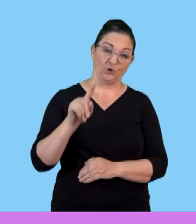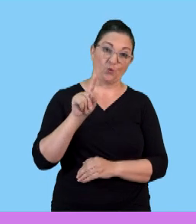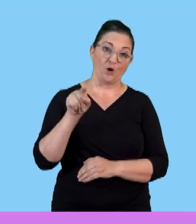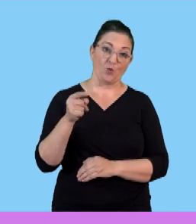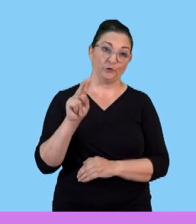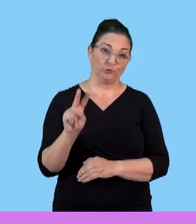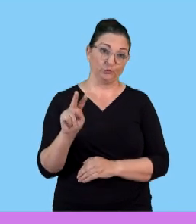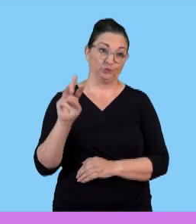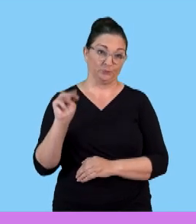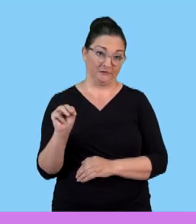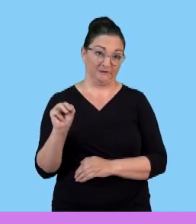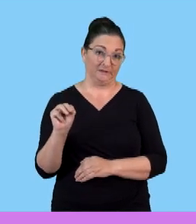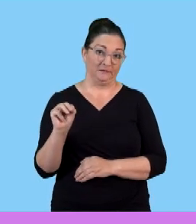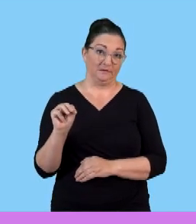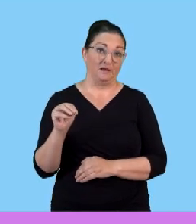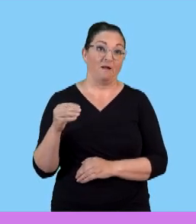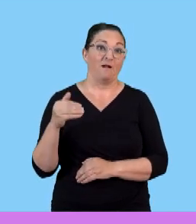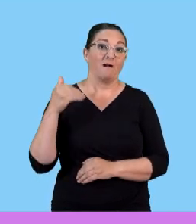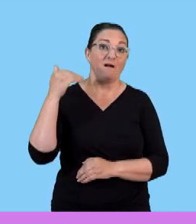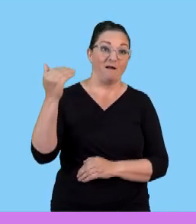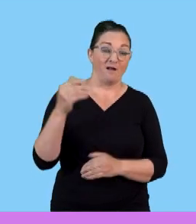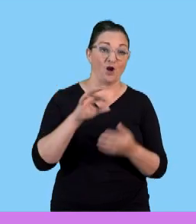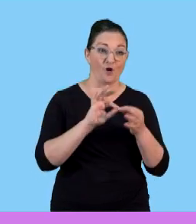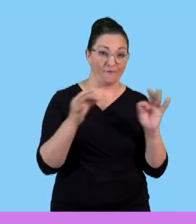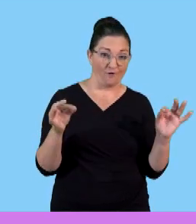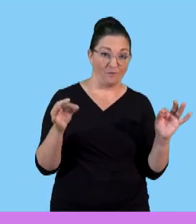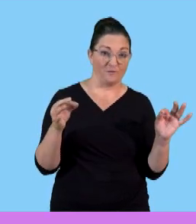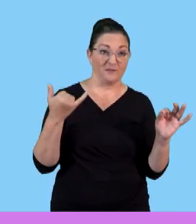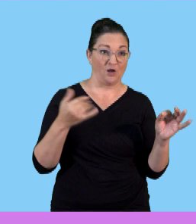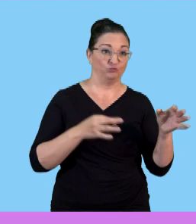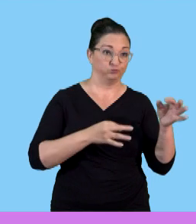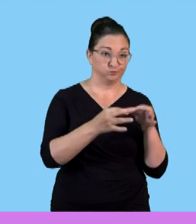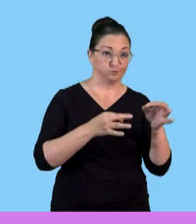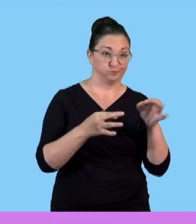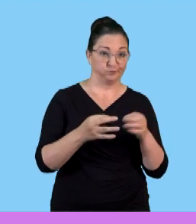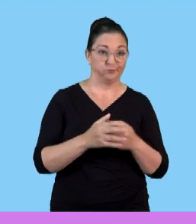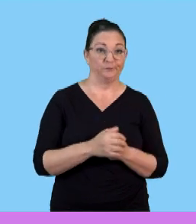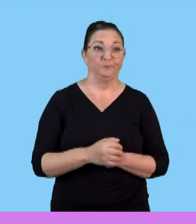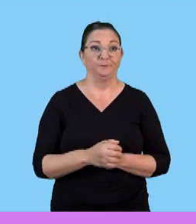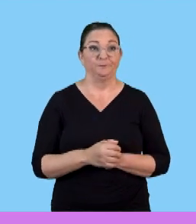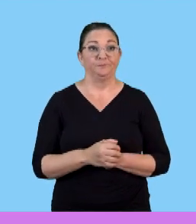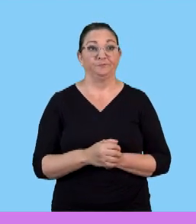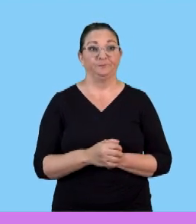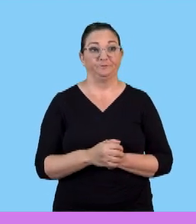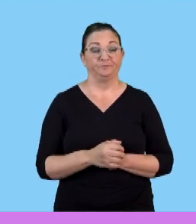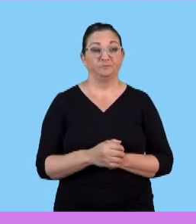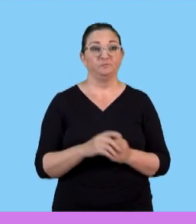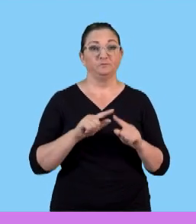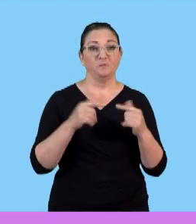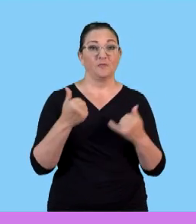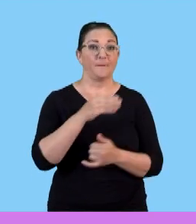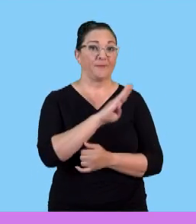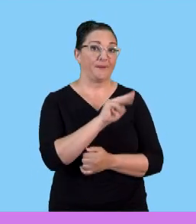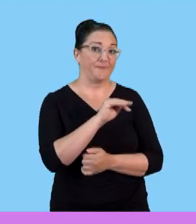meters in height? Okay, now there's our formula. Let us substitute. So we are determining the